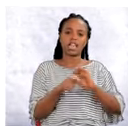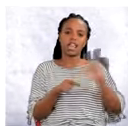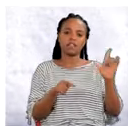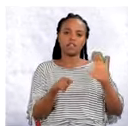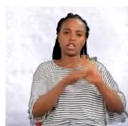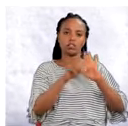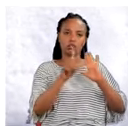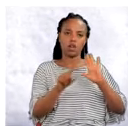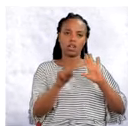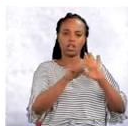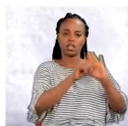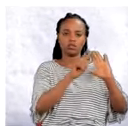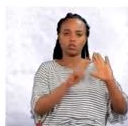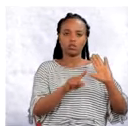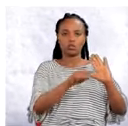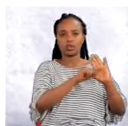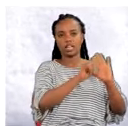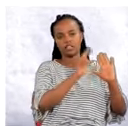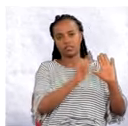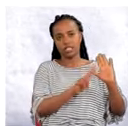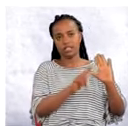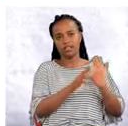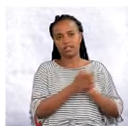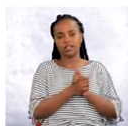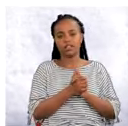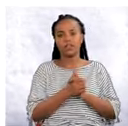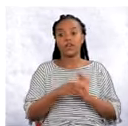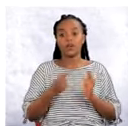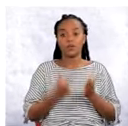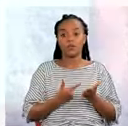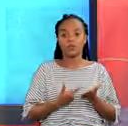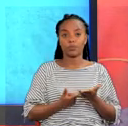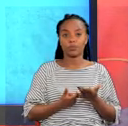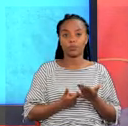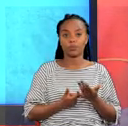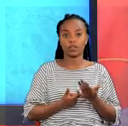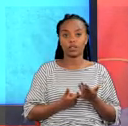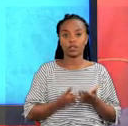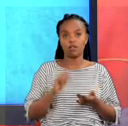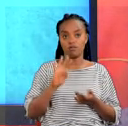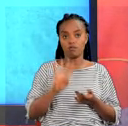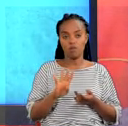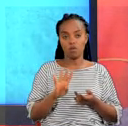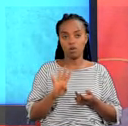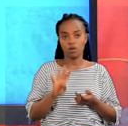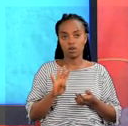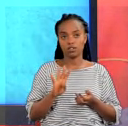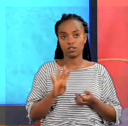two, maybe negative three. Here, four,